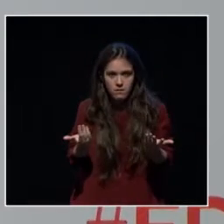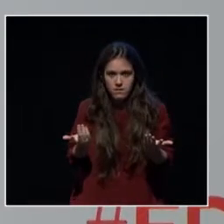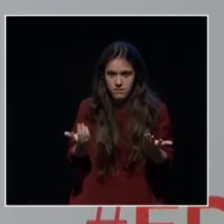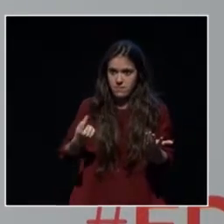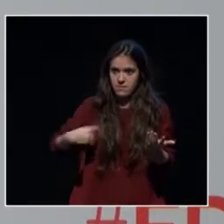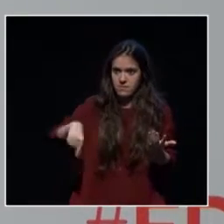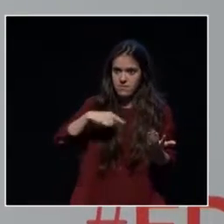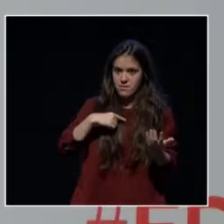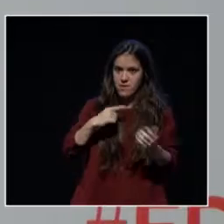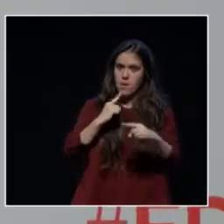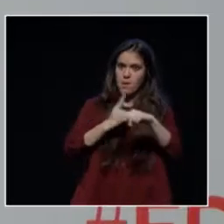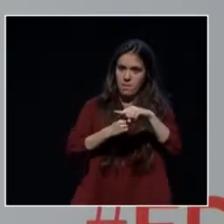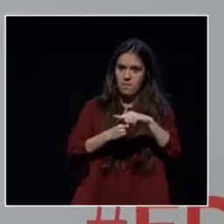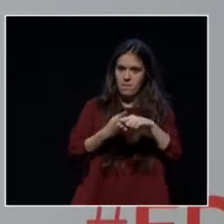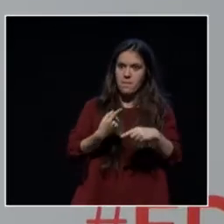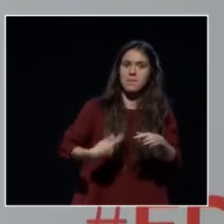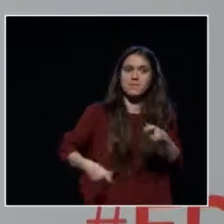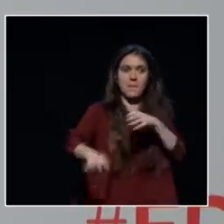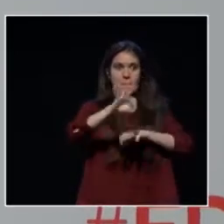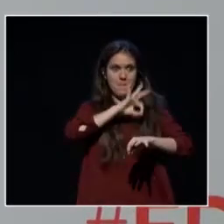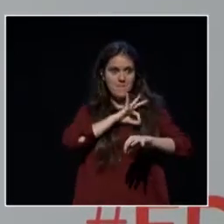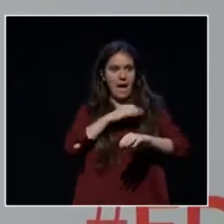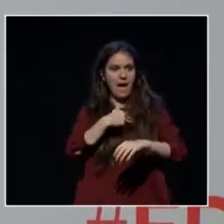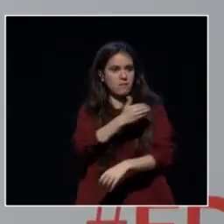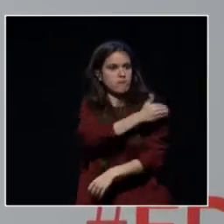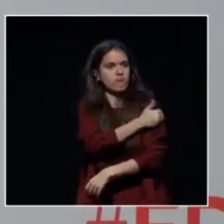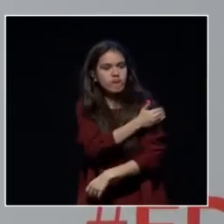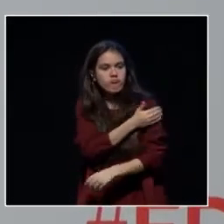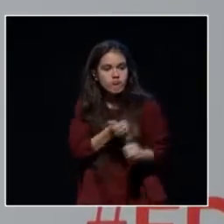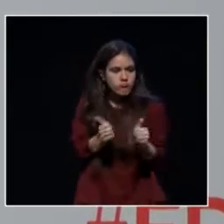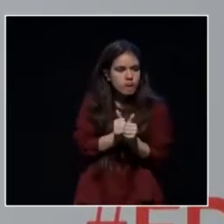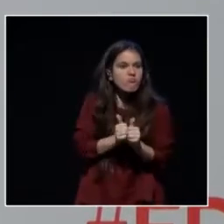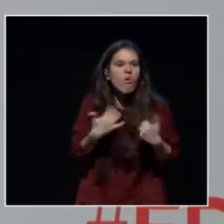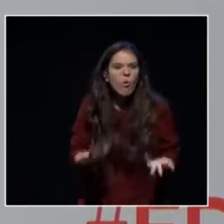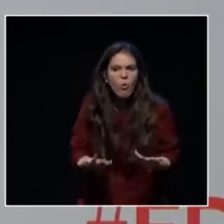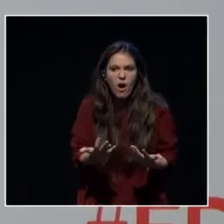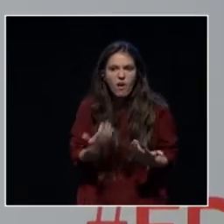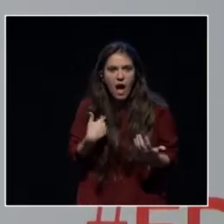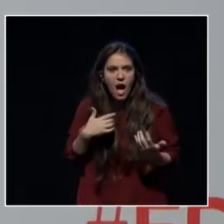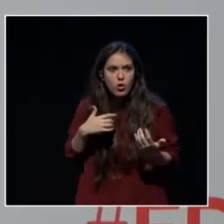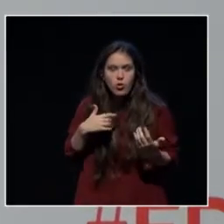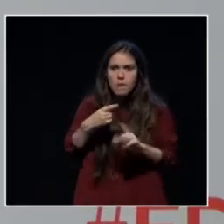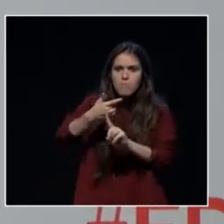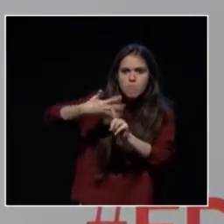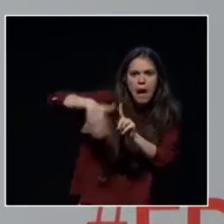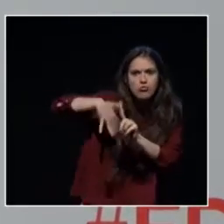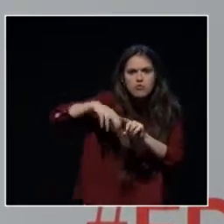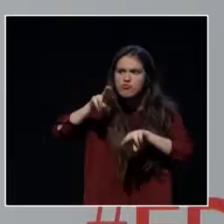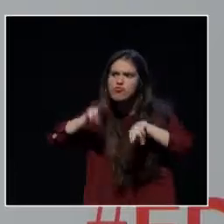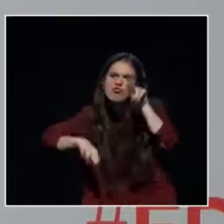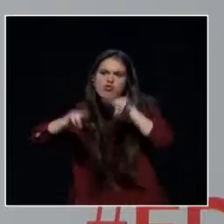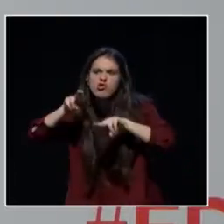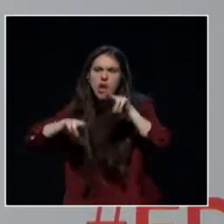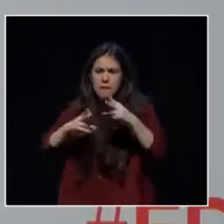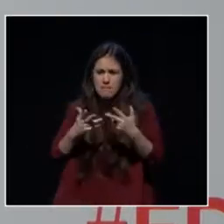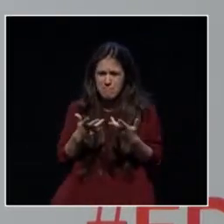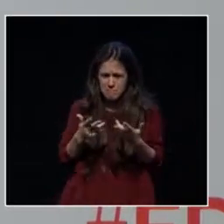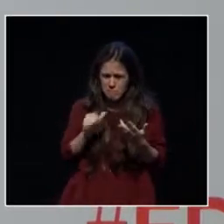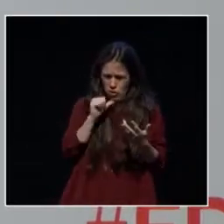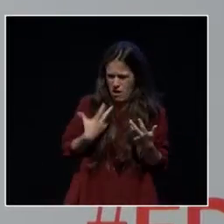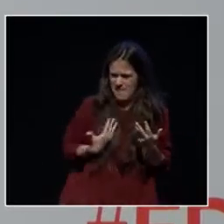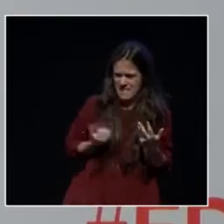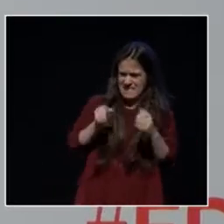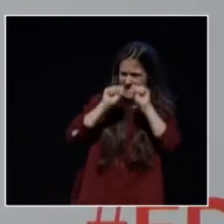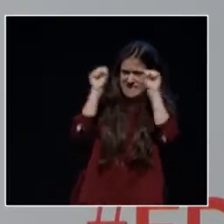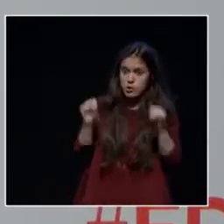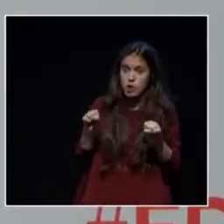asked. What is his background and so on? We don't have any background check in our system. It's a human being. That person